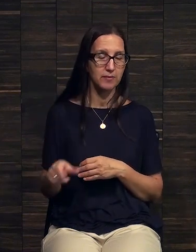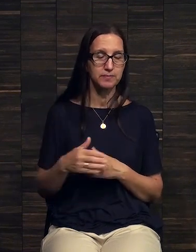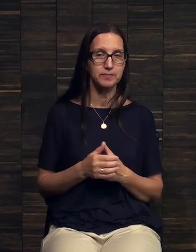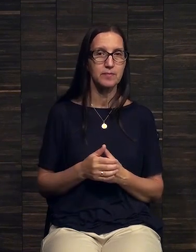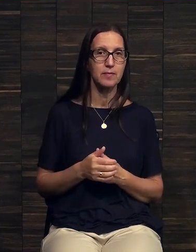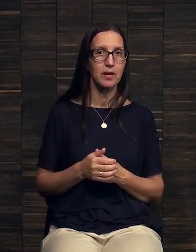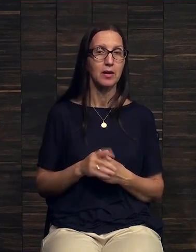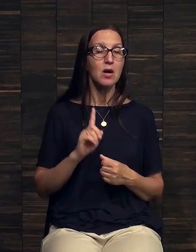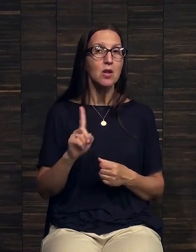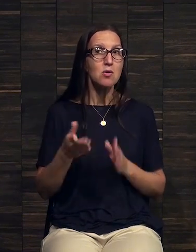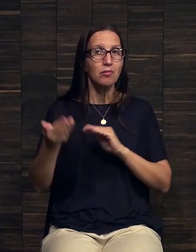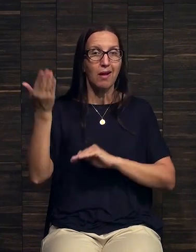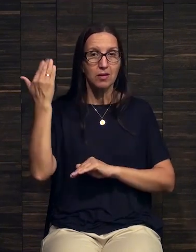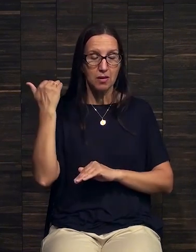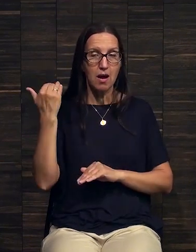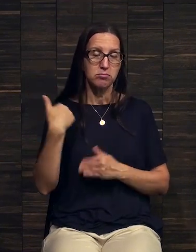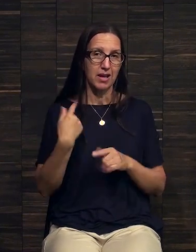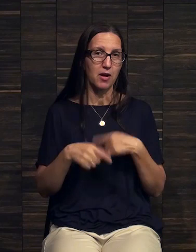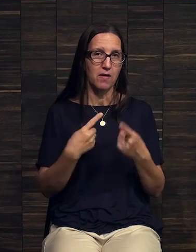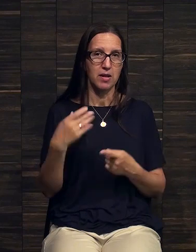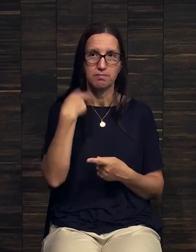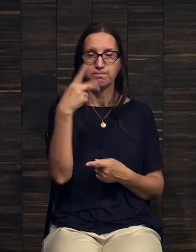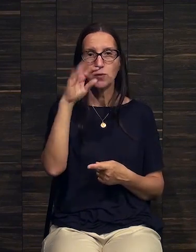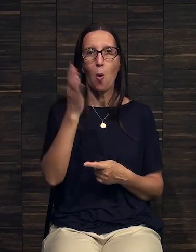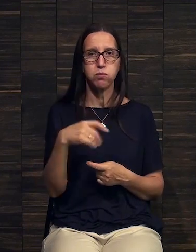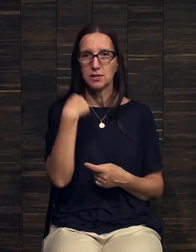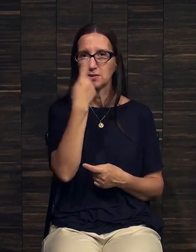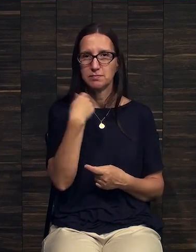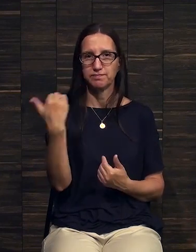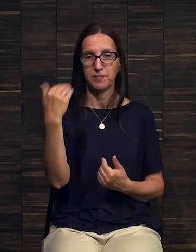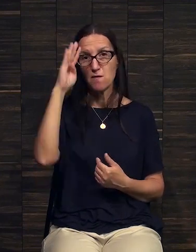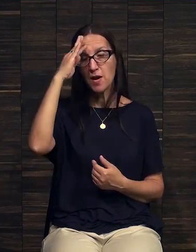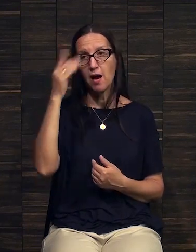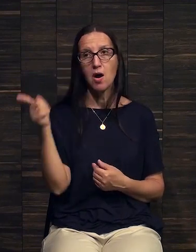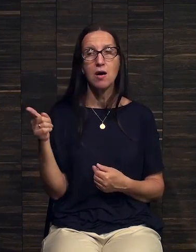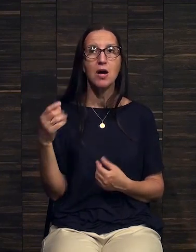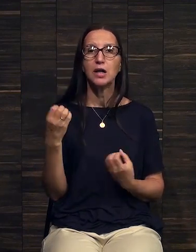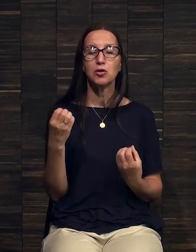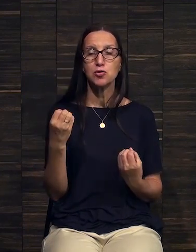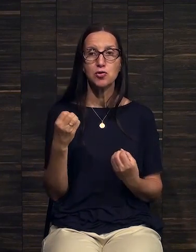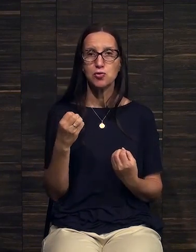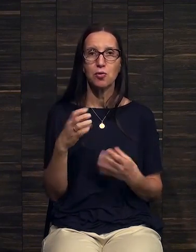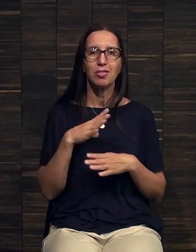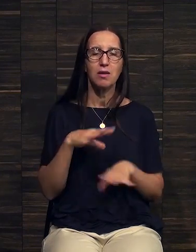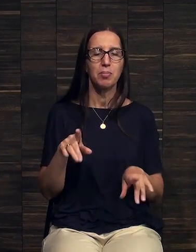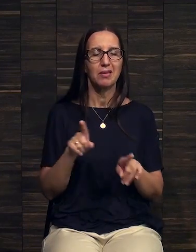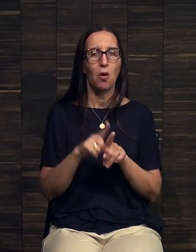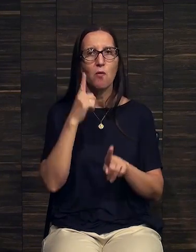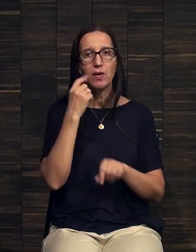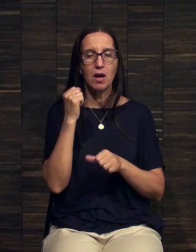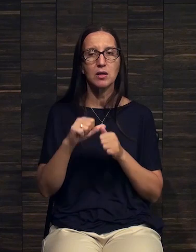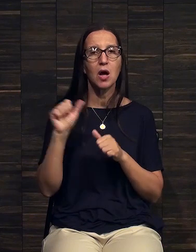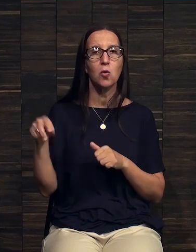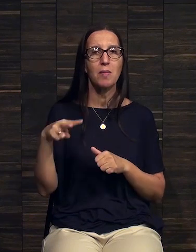and superhumans. But back then, we speak about the enemy image, none of